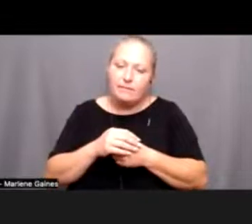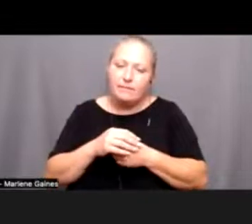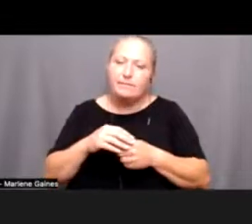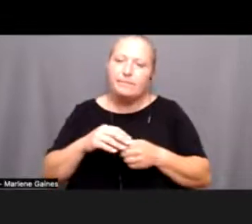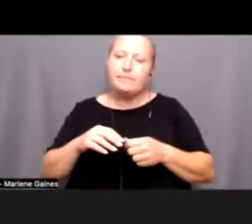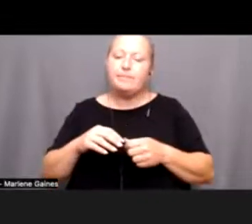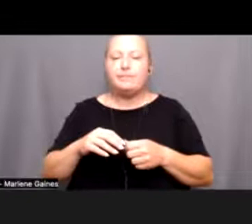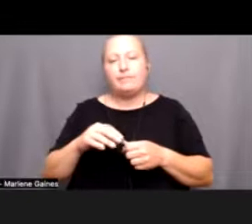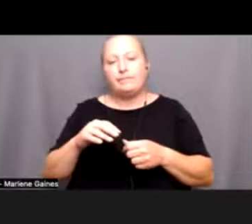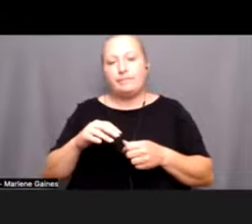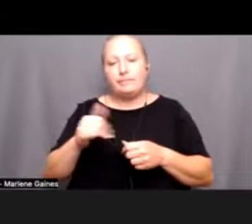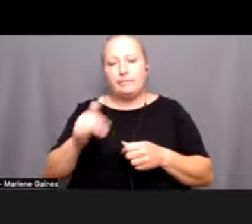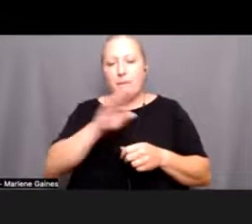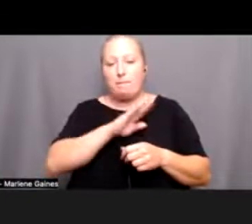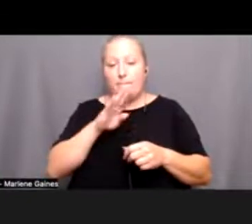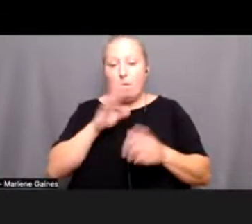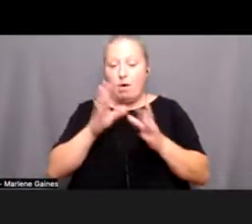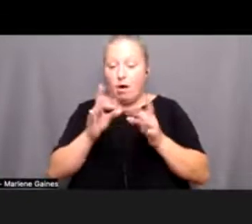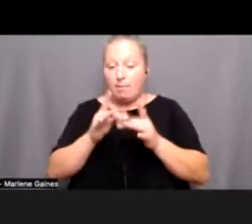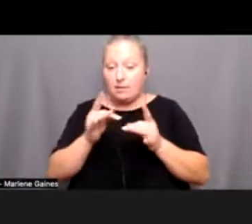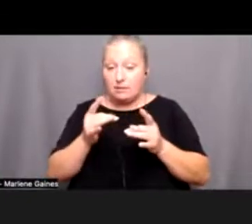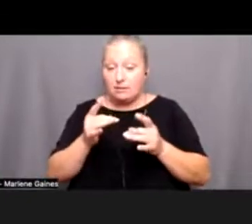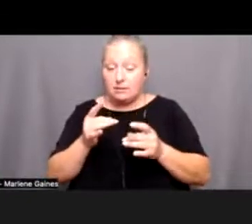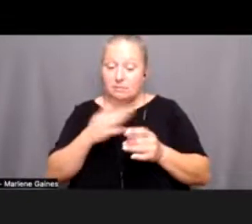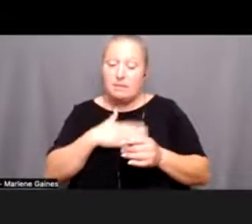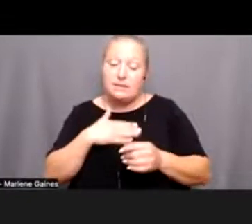Let's open up to board comments, please.